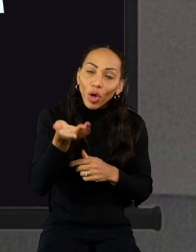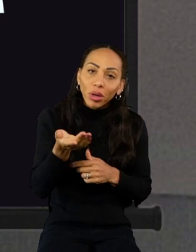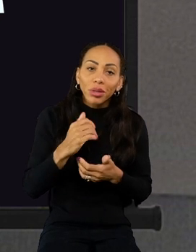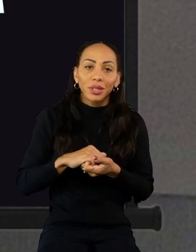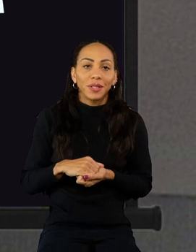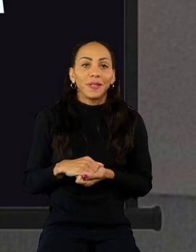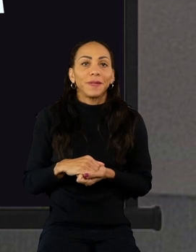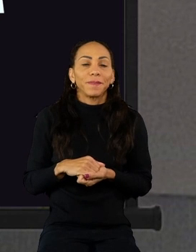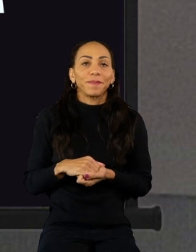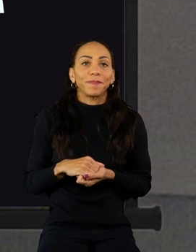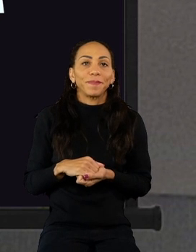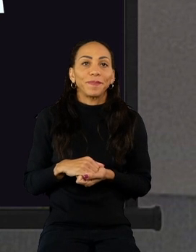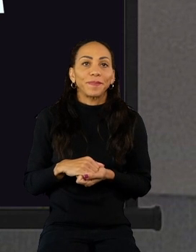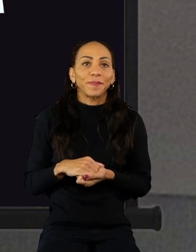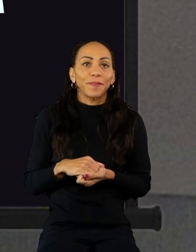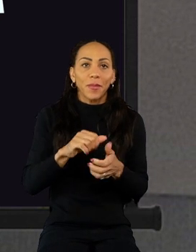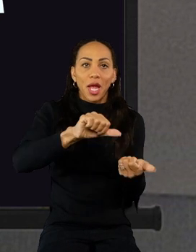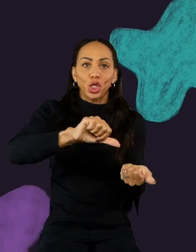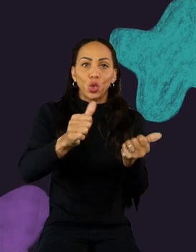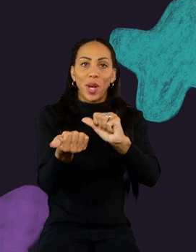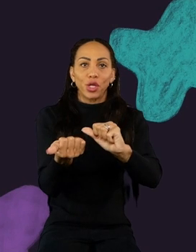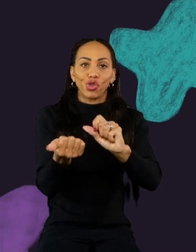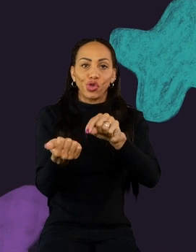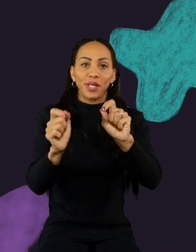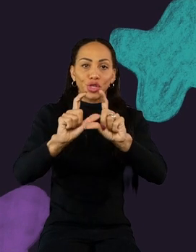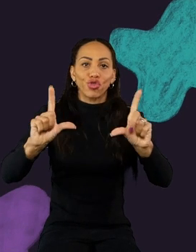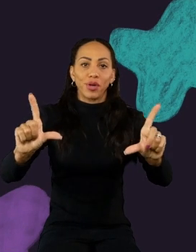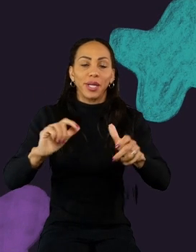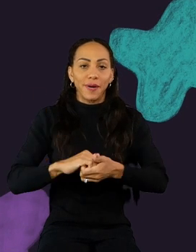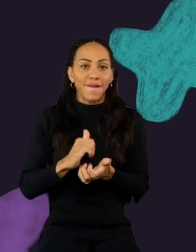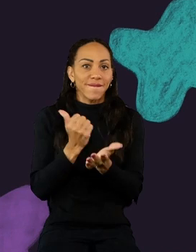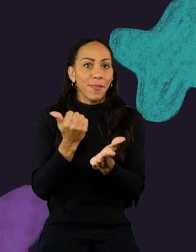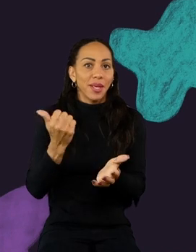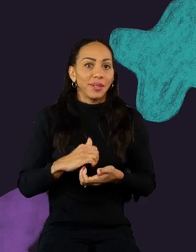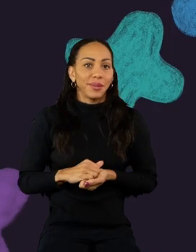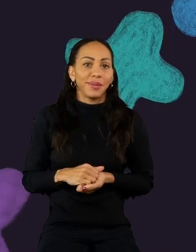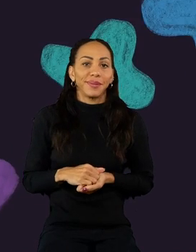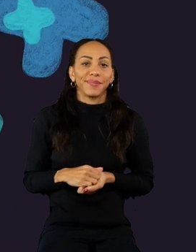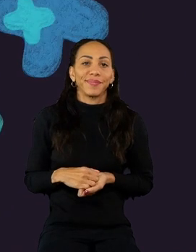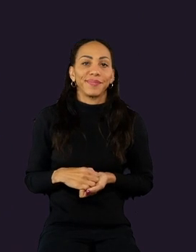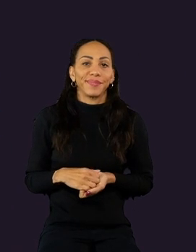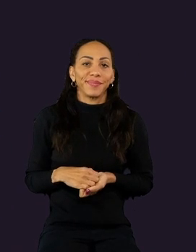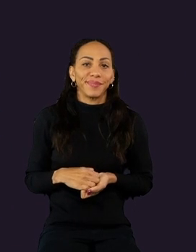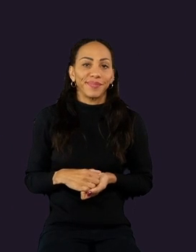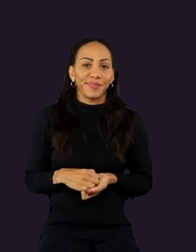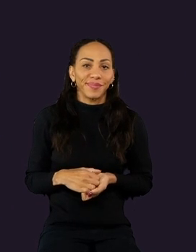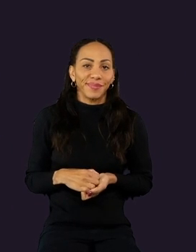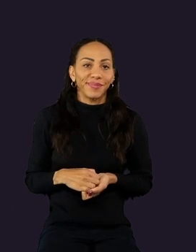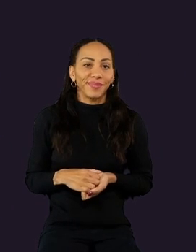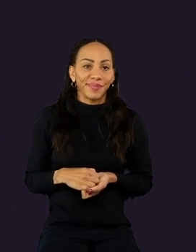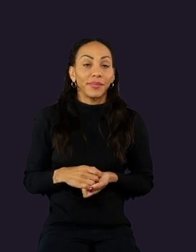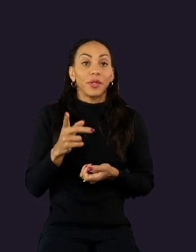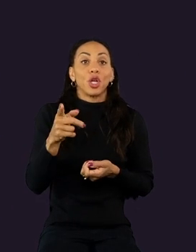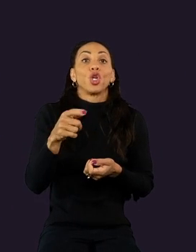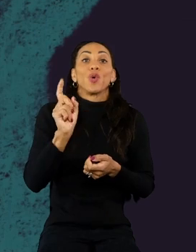poke around. I don't know if that works on. See what I can do. I will. I can cut to this screen here. Yeah, yes. I can go to there.